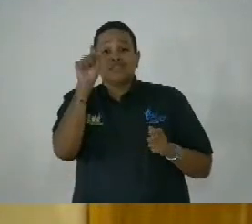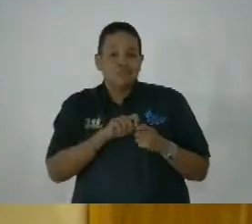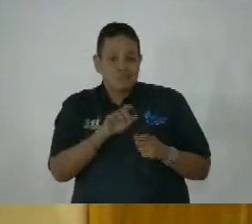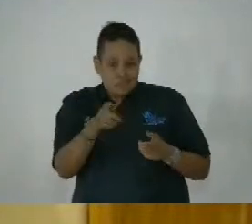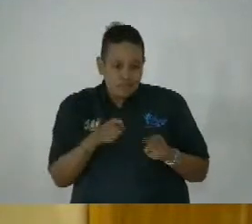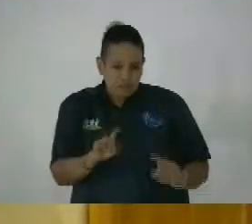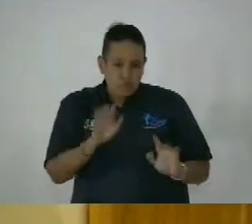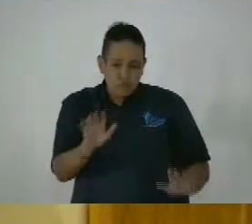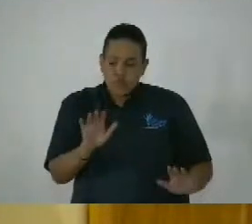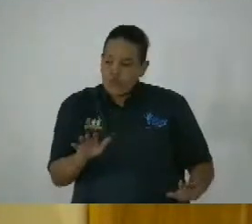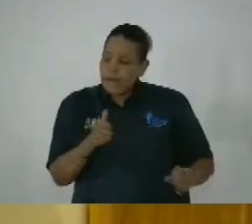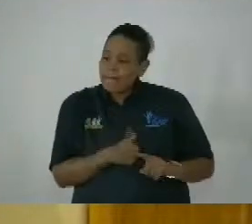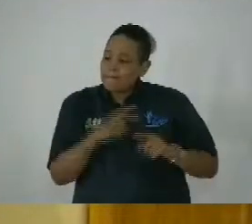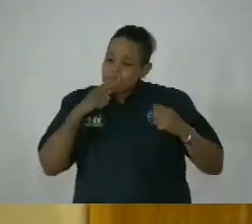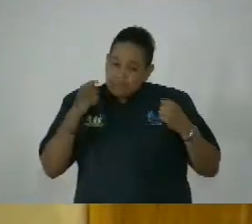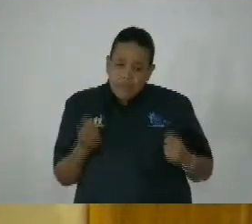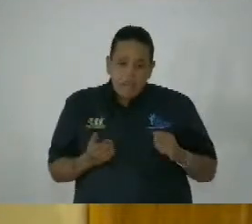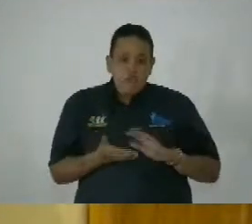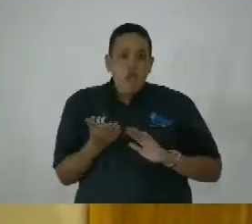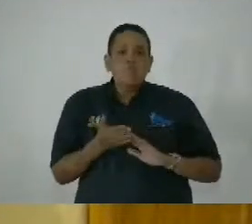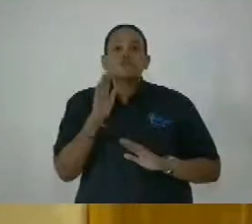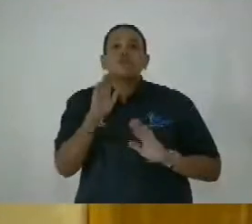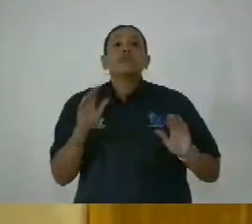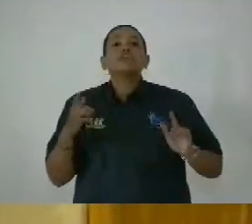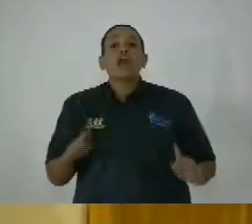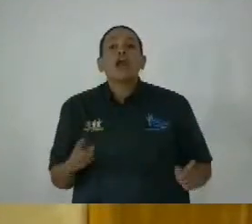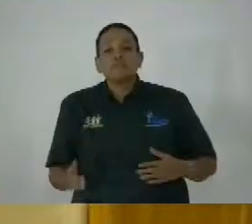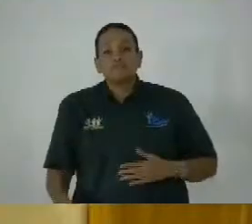during heavy operations.